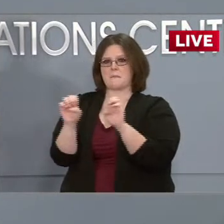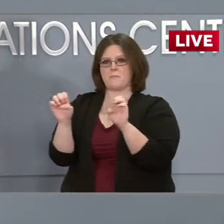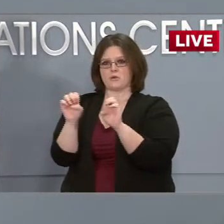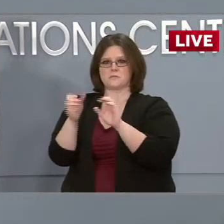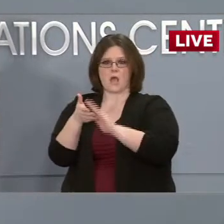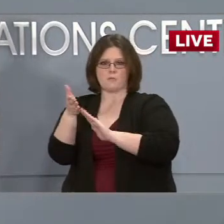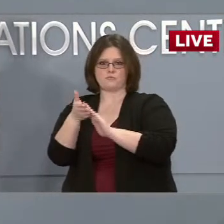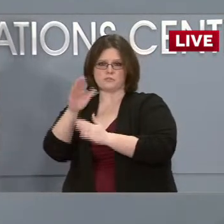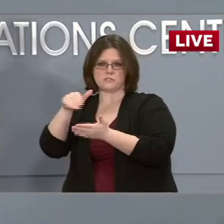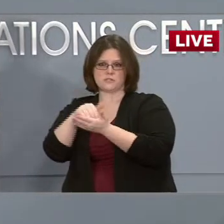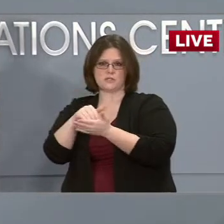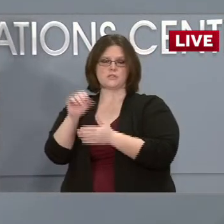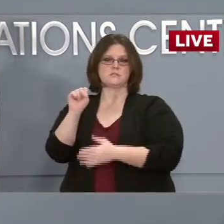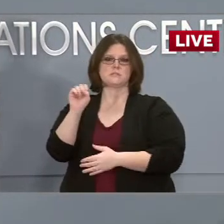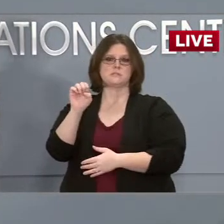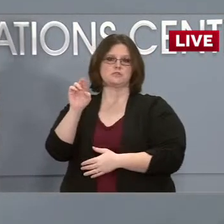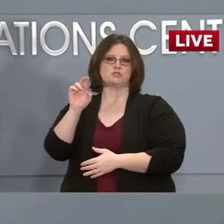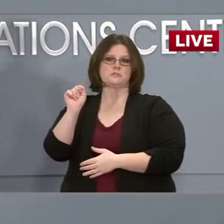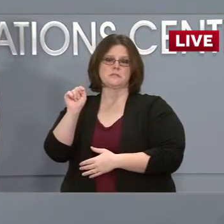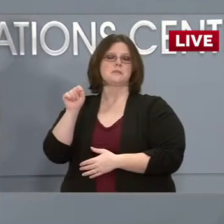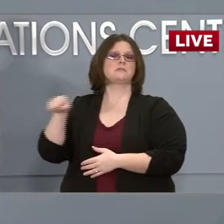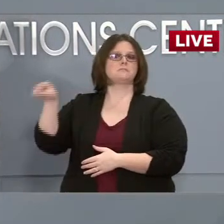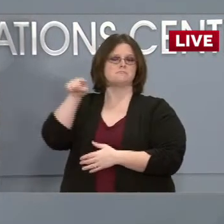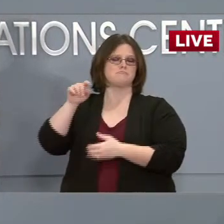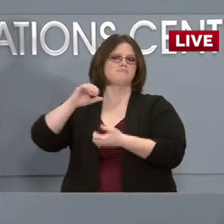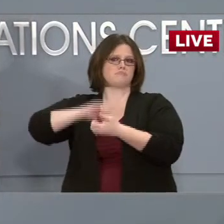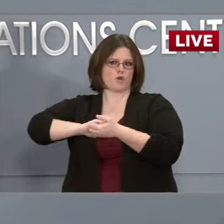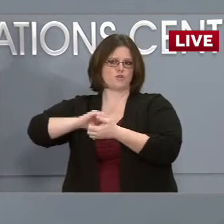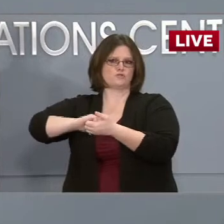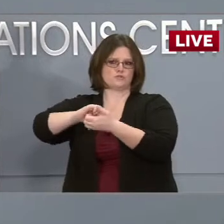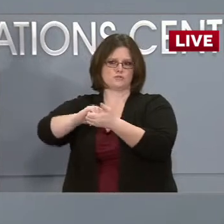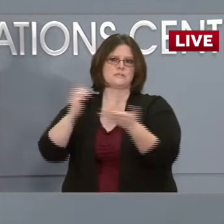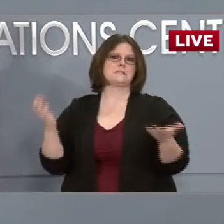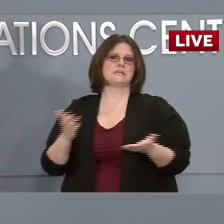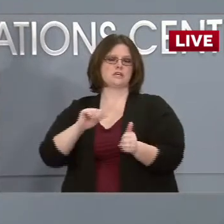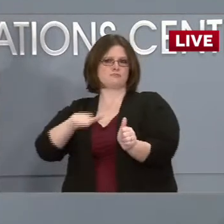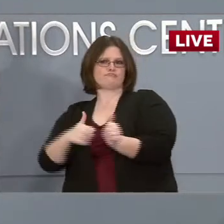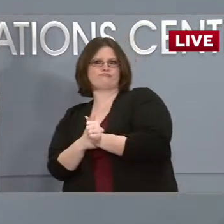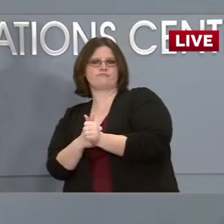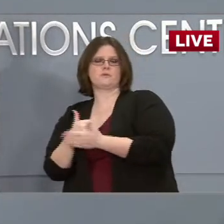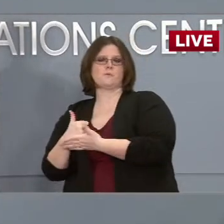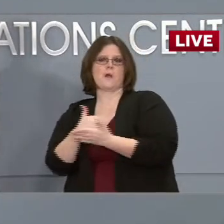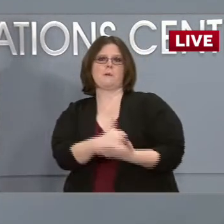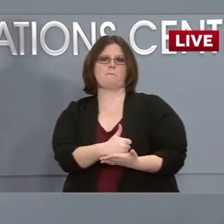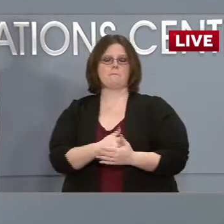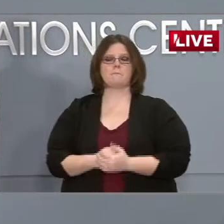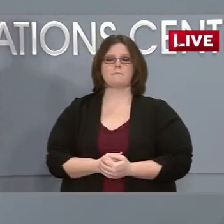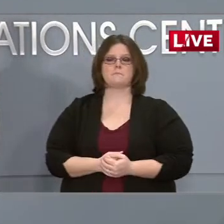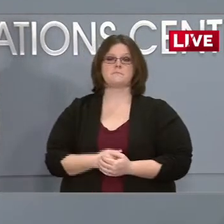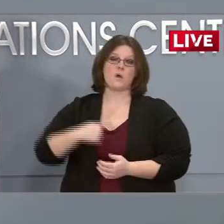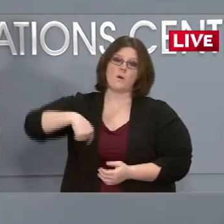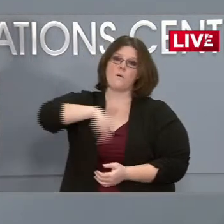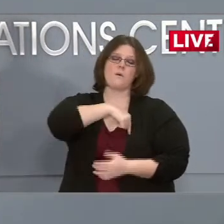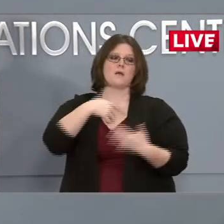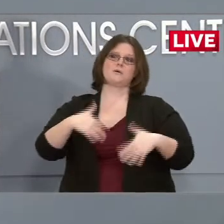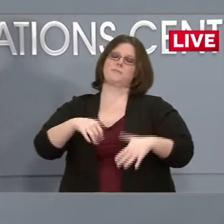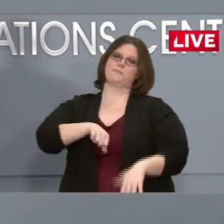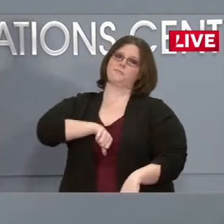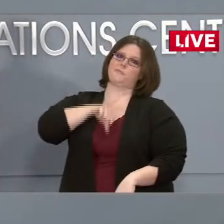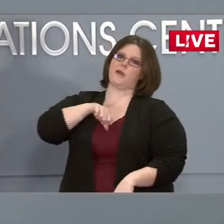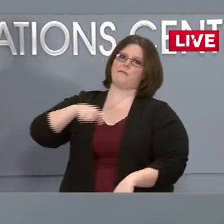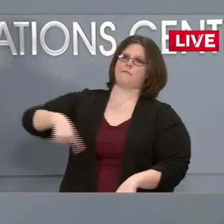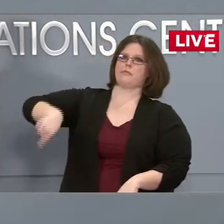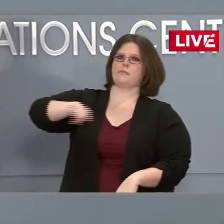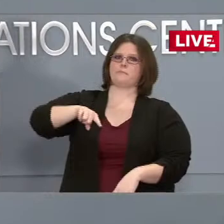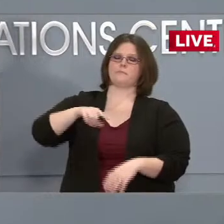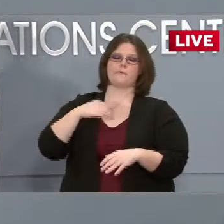Response. The CERT and partner agencies are standing by and ready to assist. We are incredibly proud of the team here and at the local level safety